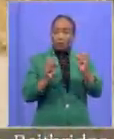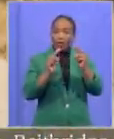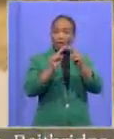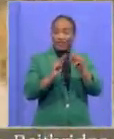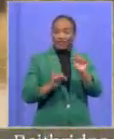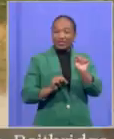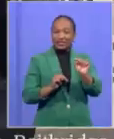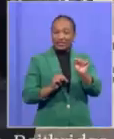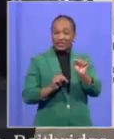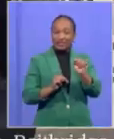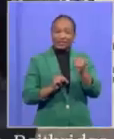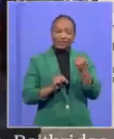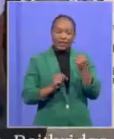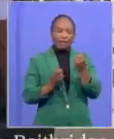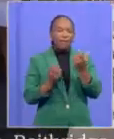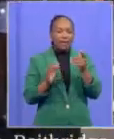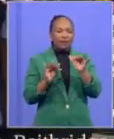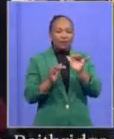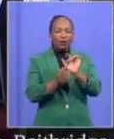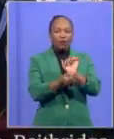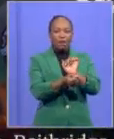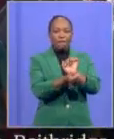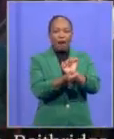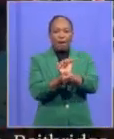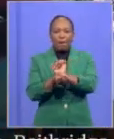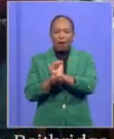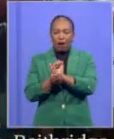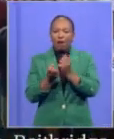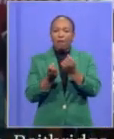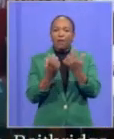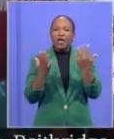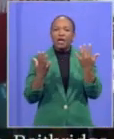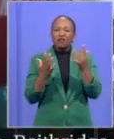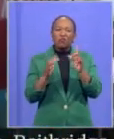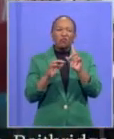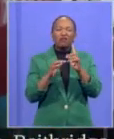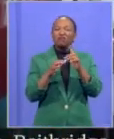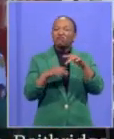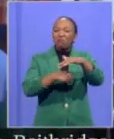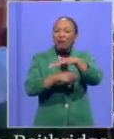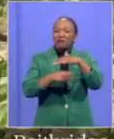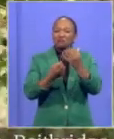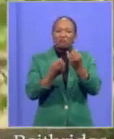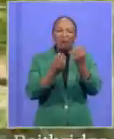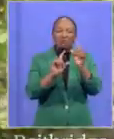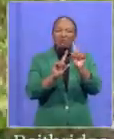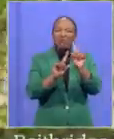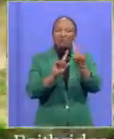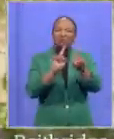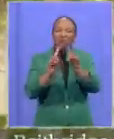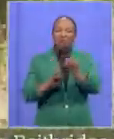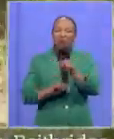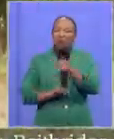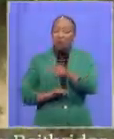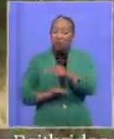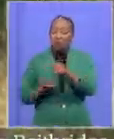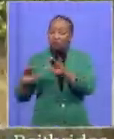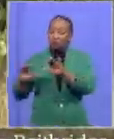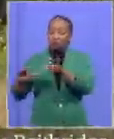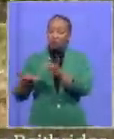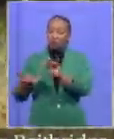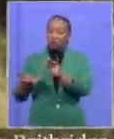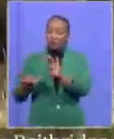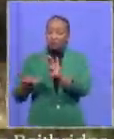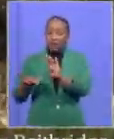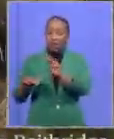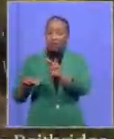ya Paseka. Batho ba mmalwa ba tshela mollwane go leba mafelong a go fapafapana. BMA le makala a phethagatšo ya molao